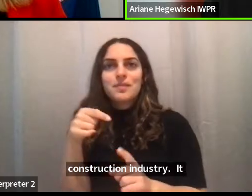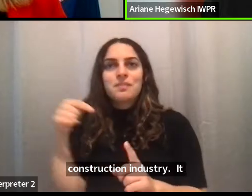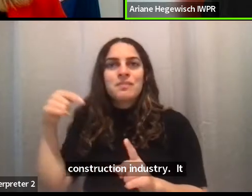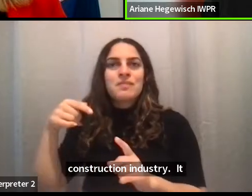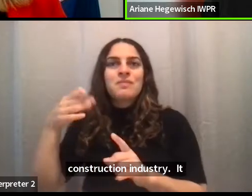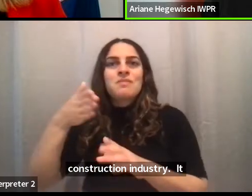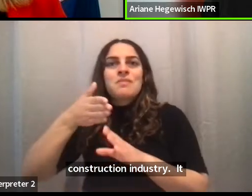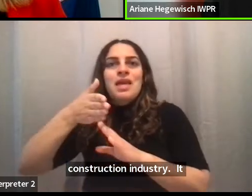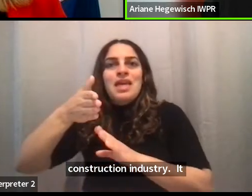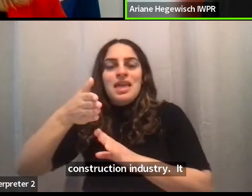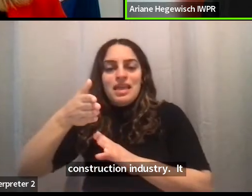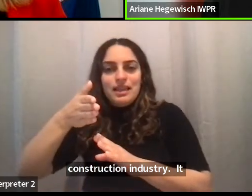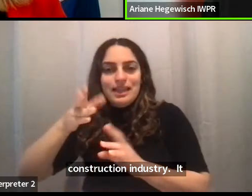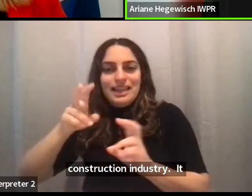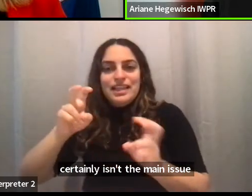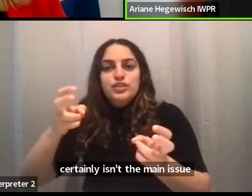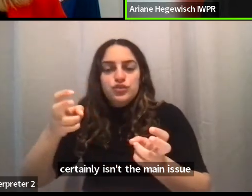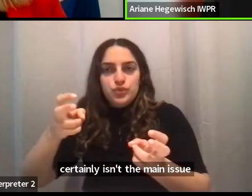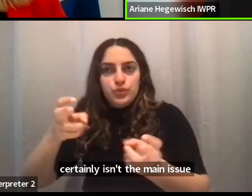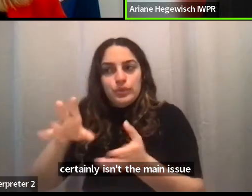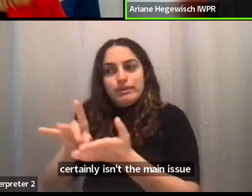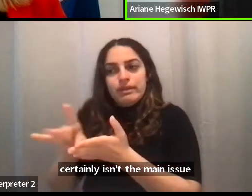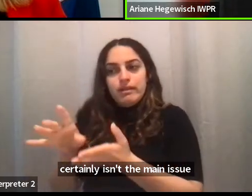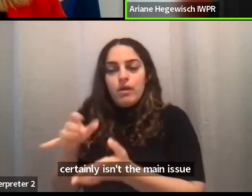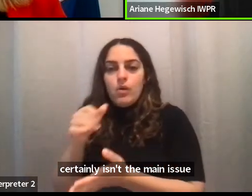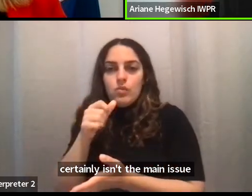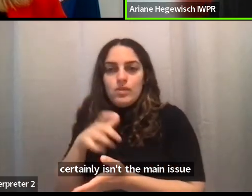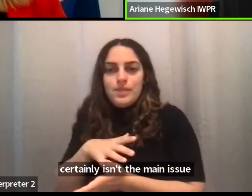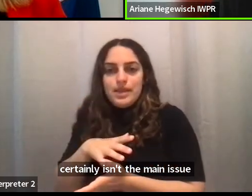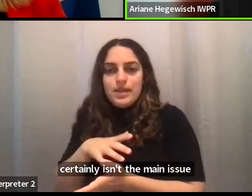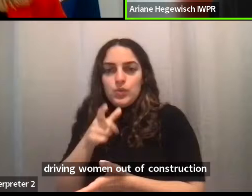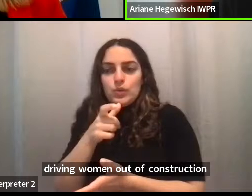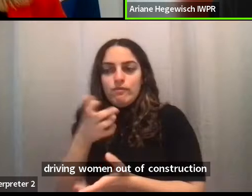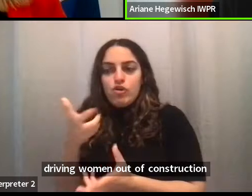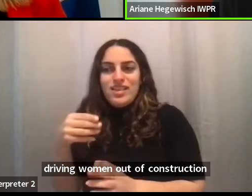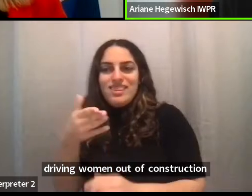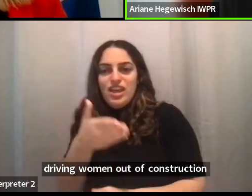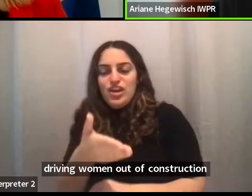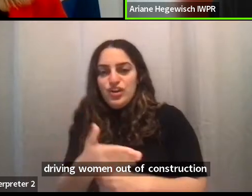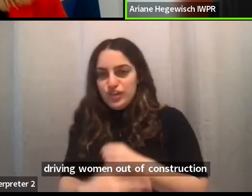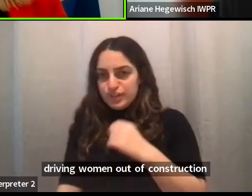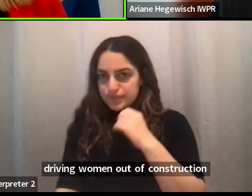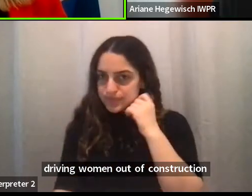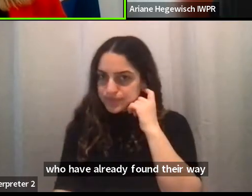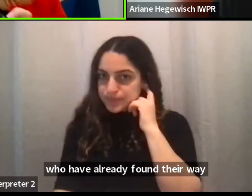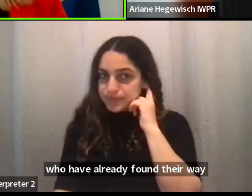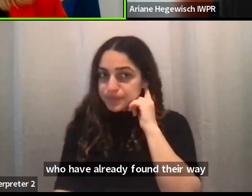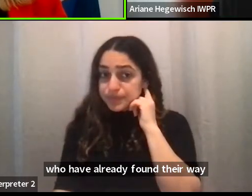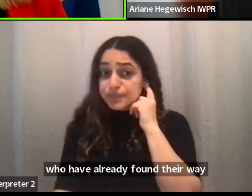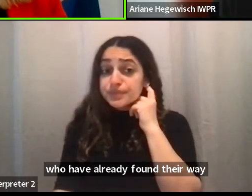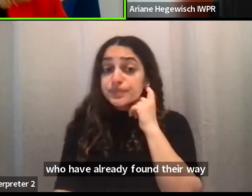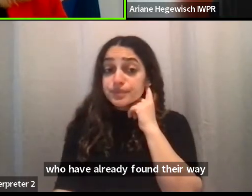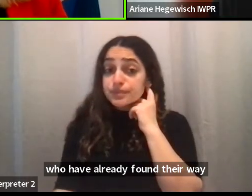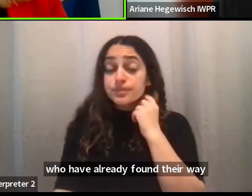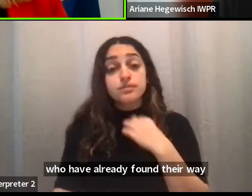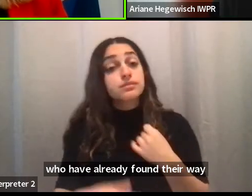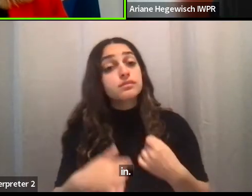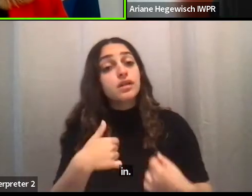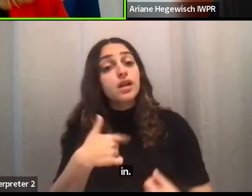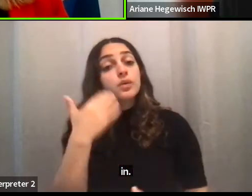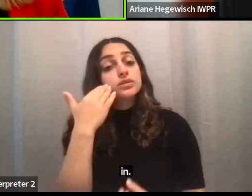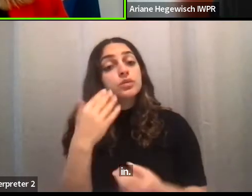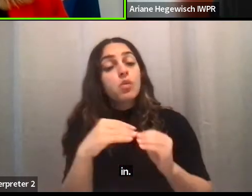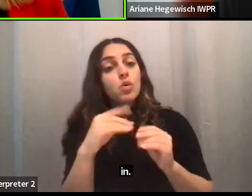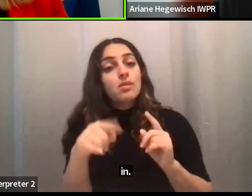driving women out of construction who've already found their way in um i do want to hear more about the